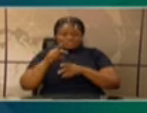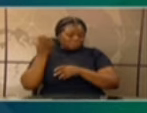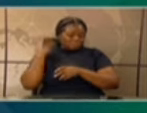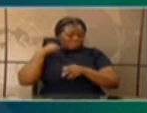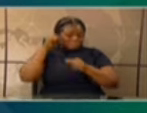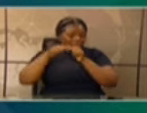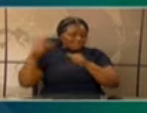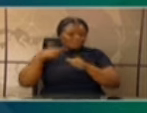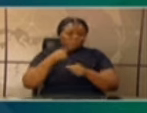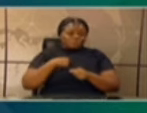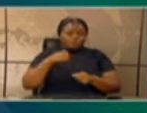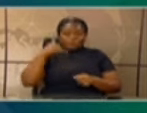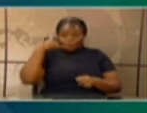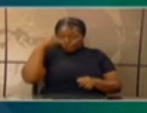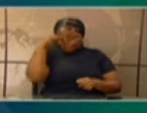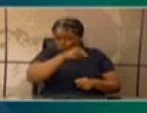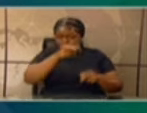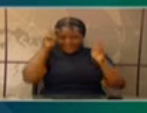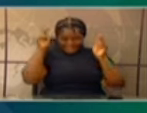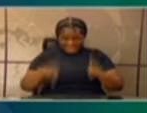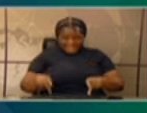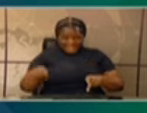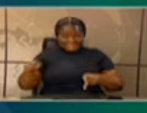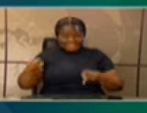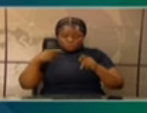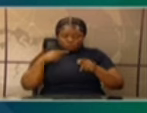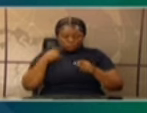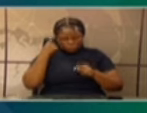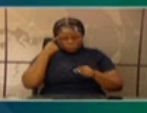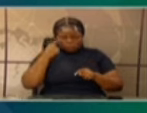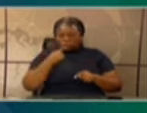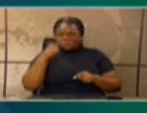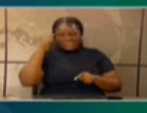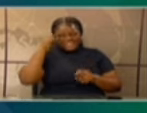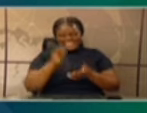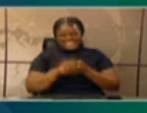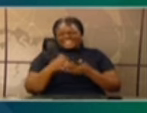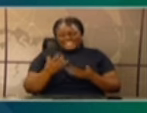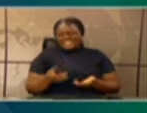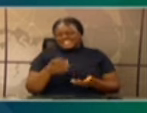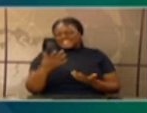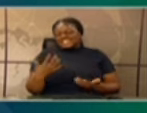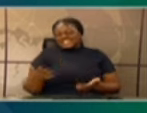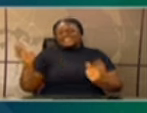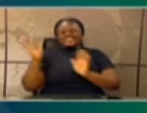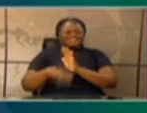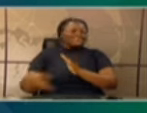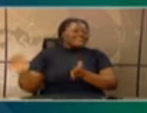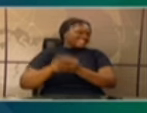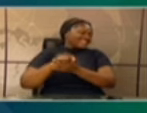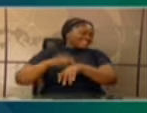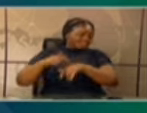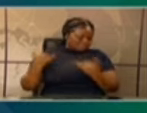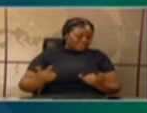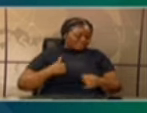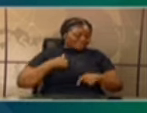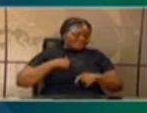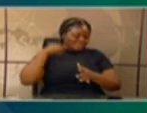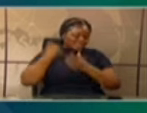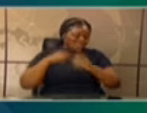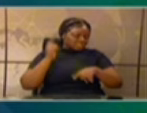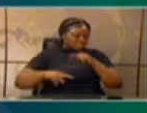and dame power and emerso? What brought a win yan, sir? Which would ya yet you by day? A penny before for a swano. It is a